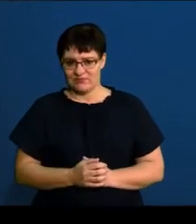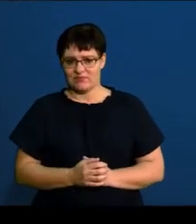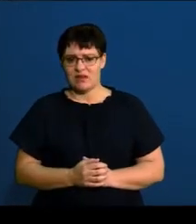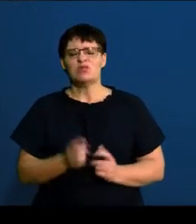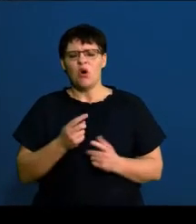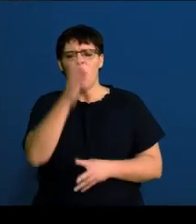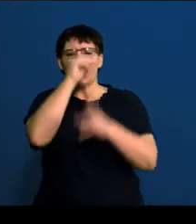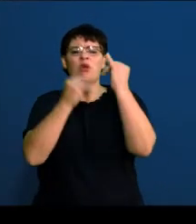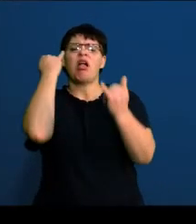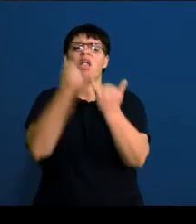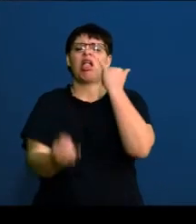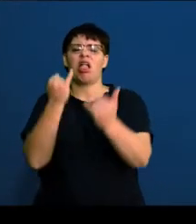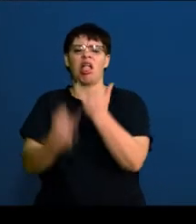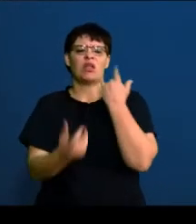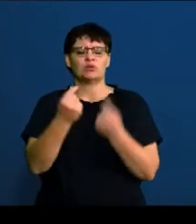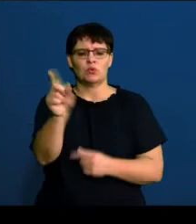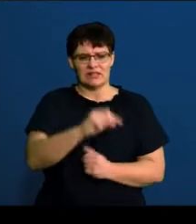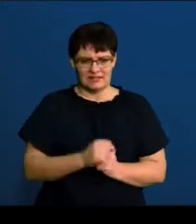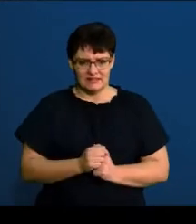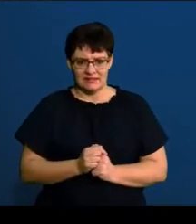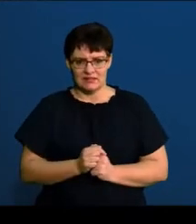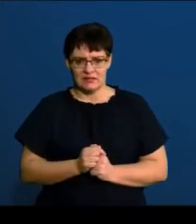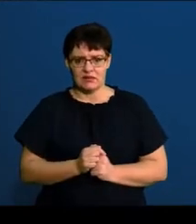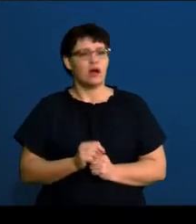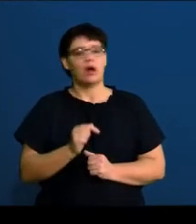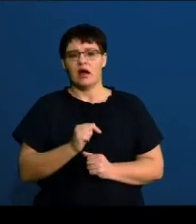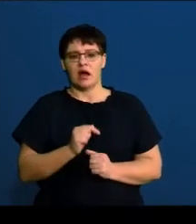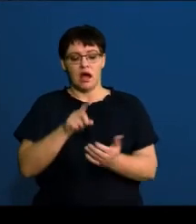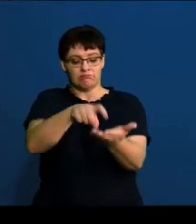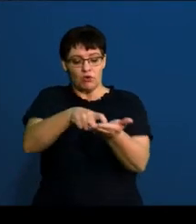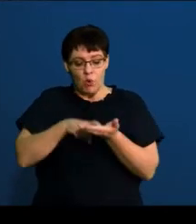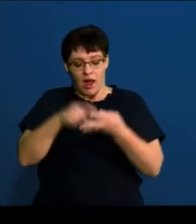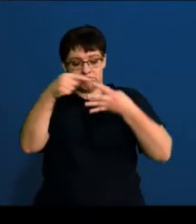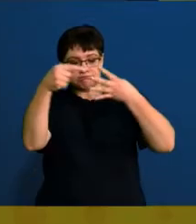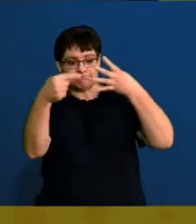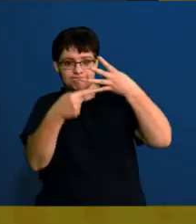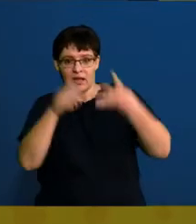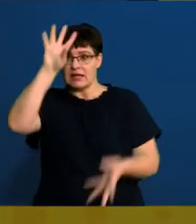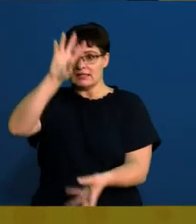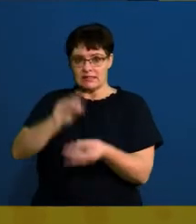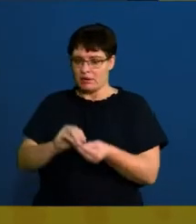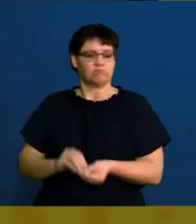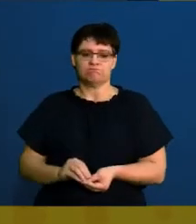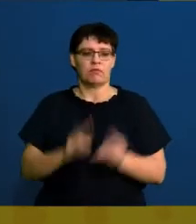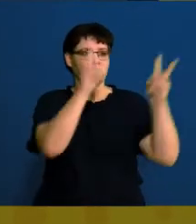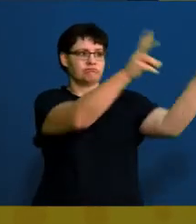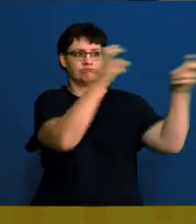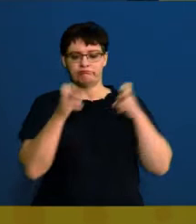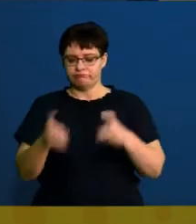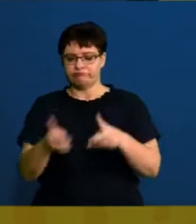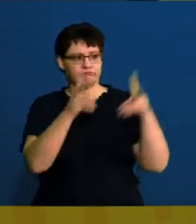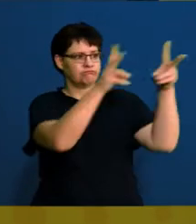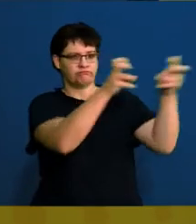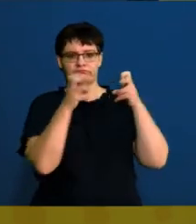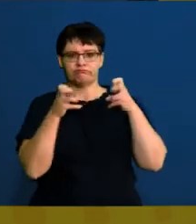learners make: they don't summarize the required points. This can be a huge problem because